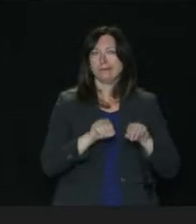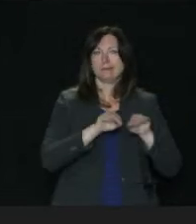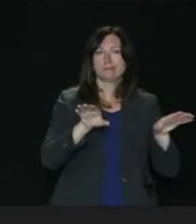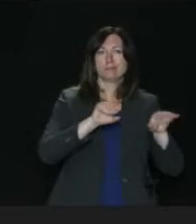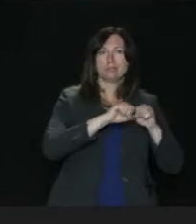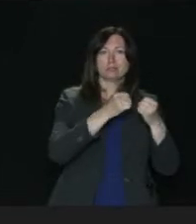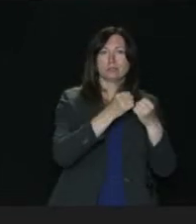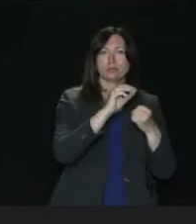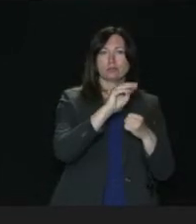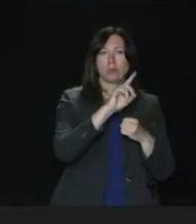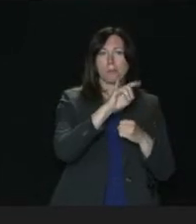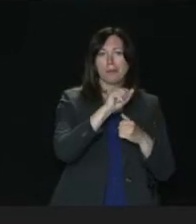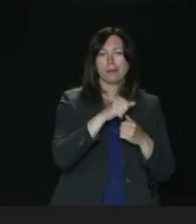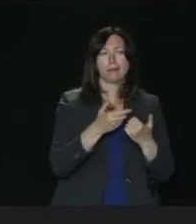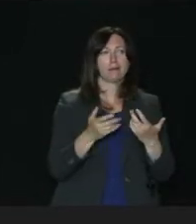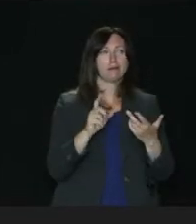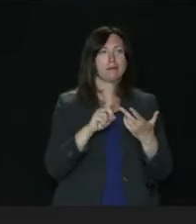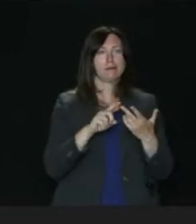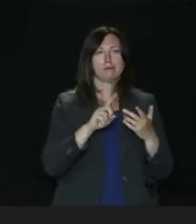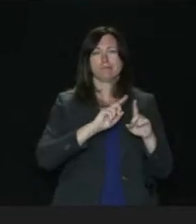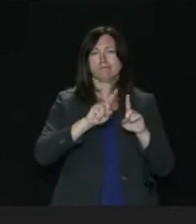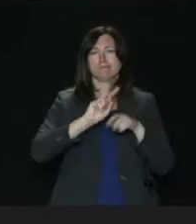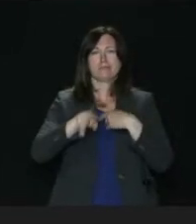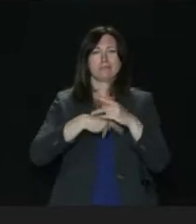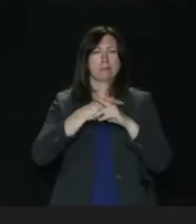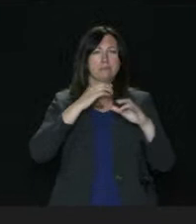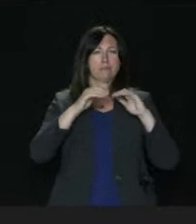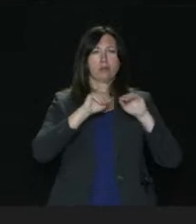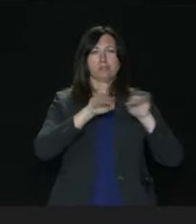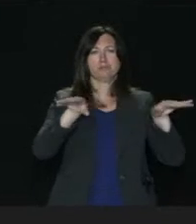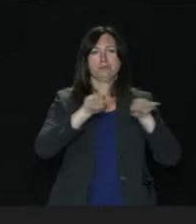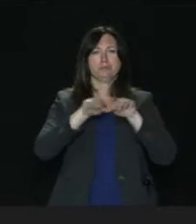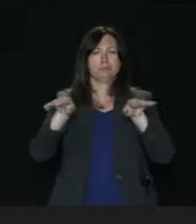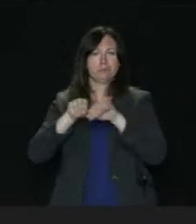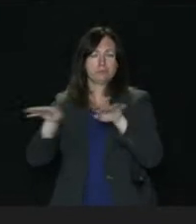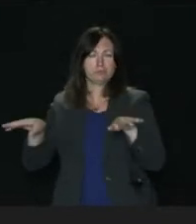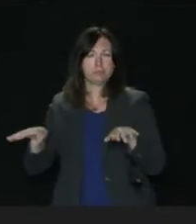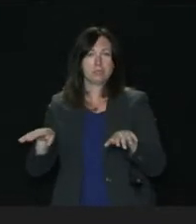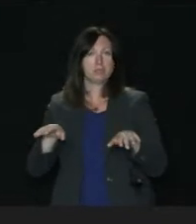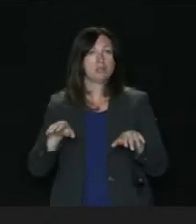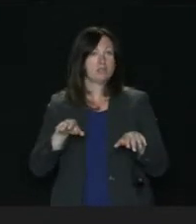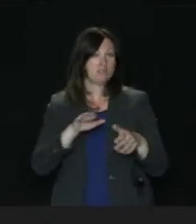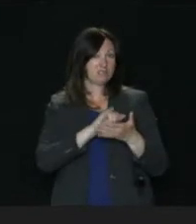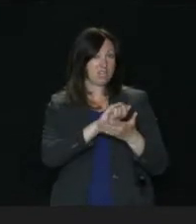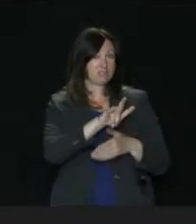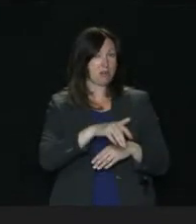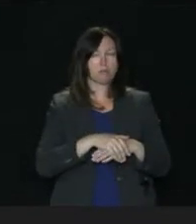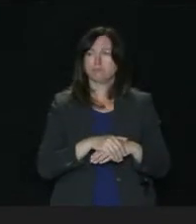platforms, all sorts of communication channels, but it's more than that. It's leadership.